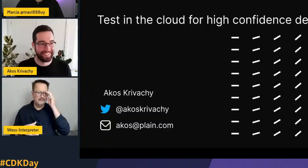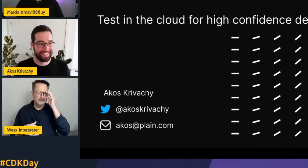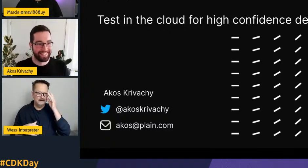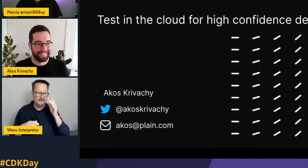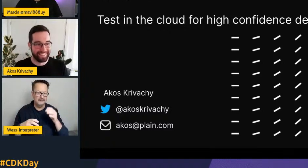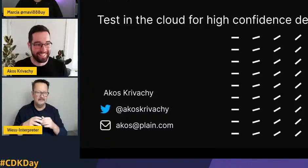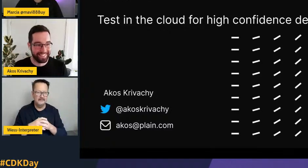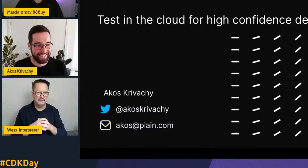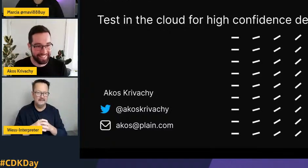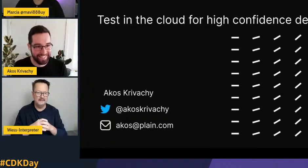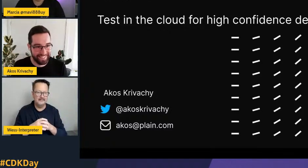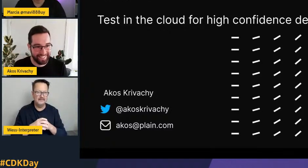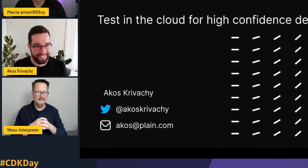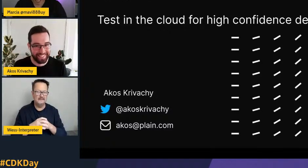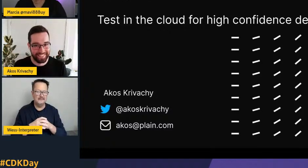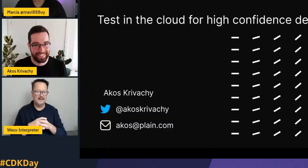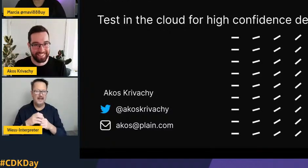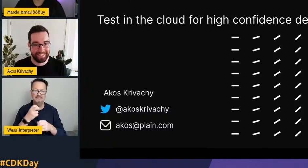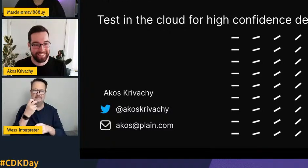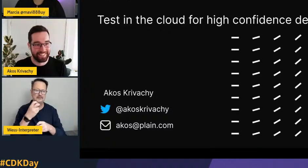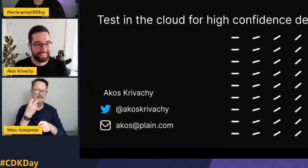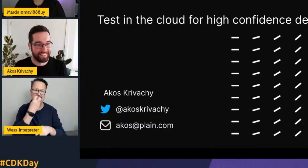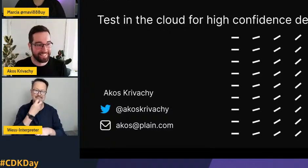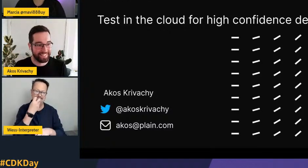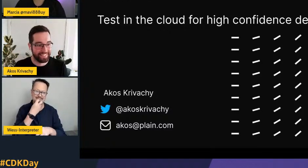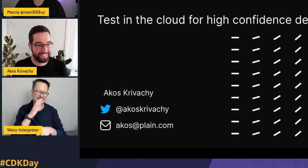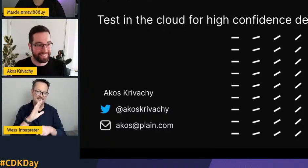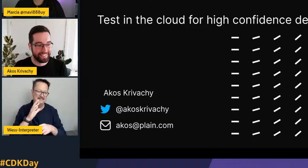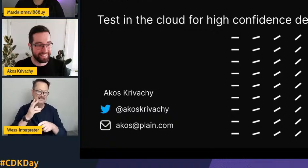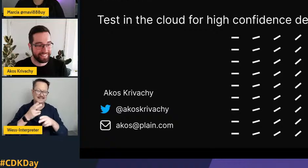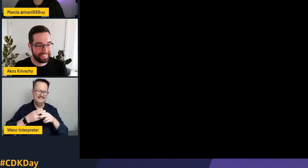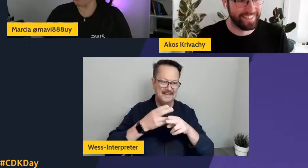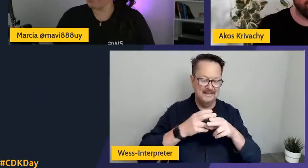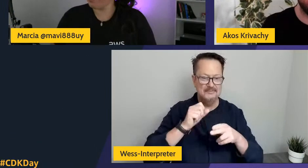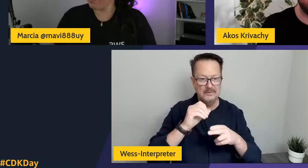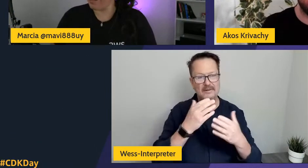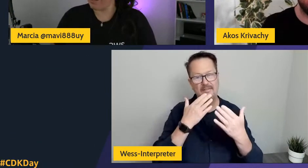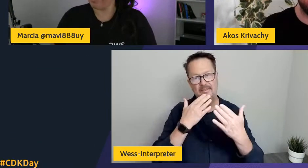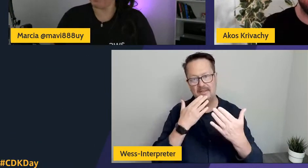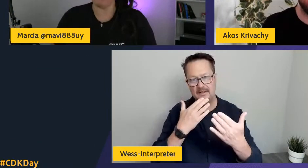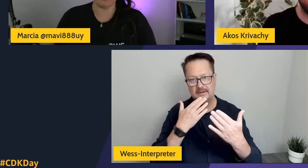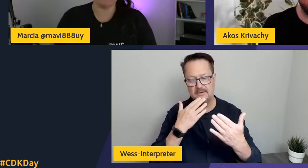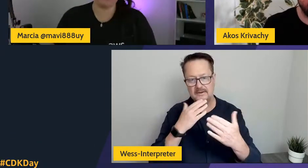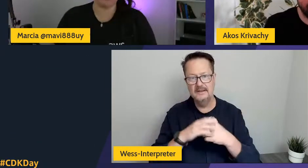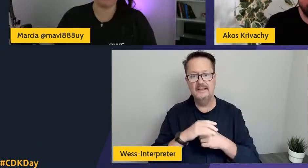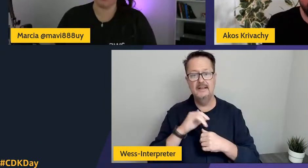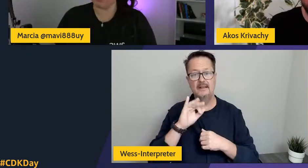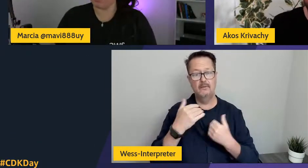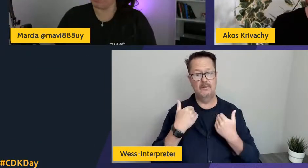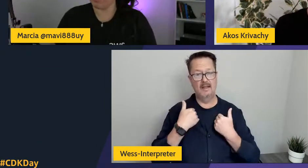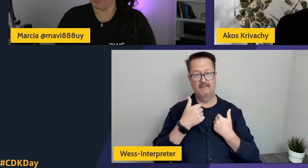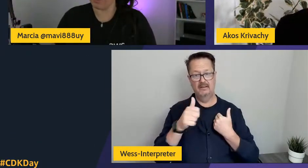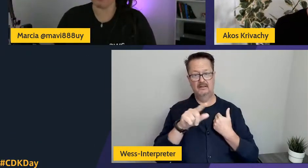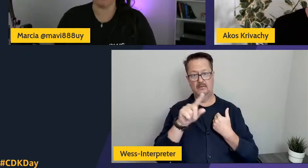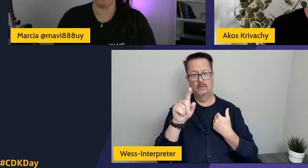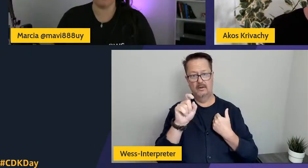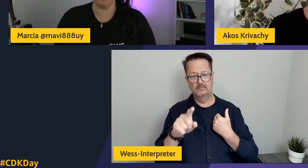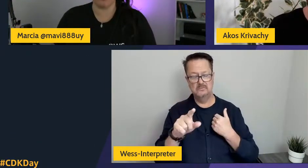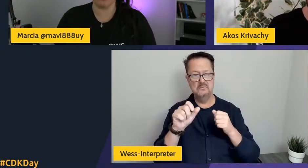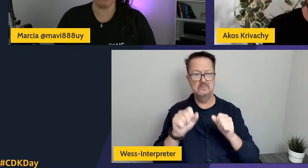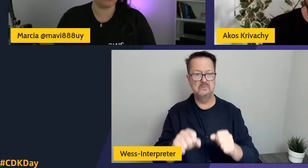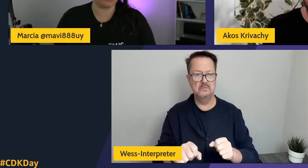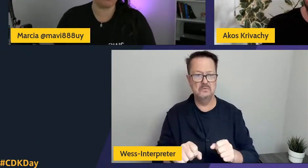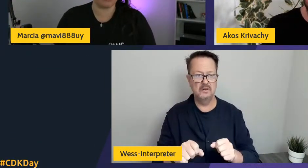Akos. I'm so bad at pronouncing names. So yeah, thank you. And if you have any questions, you can